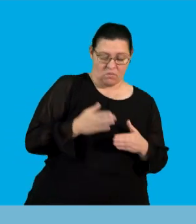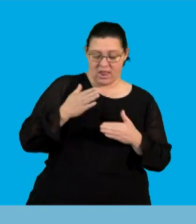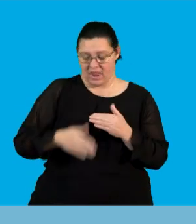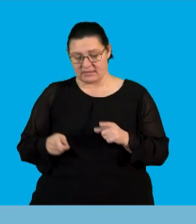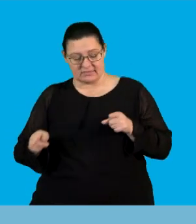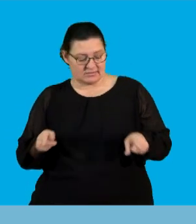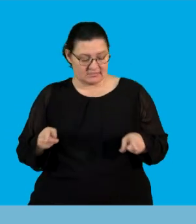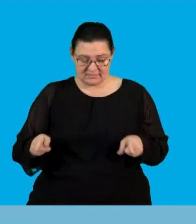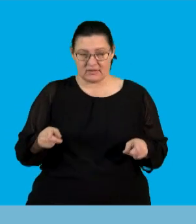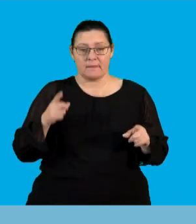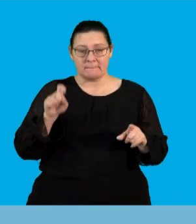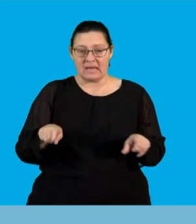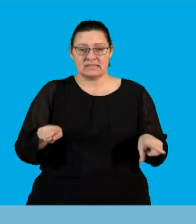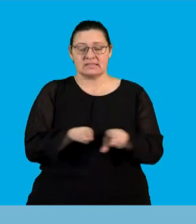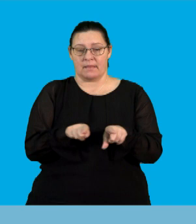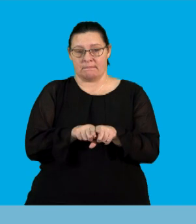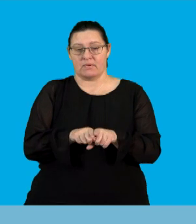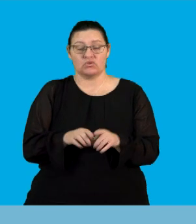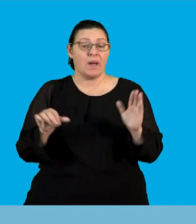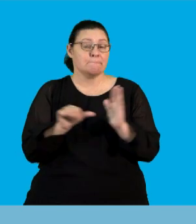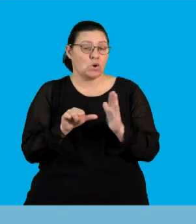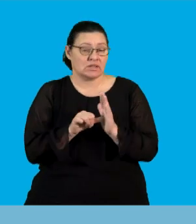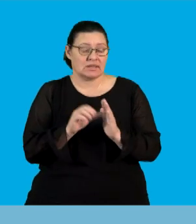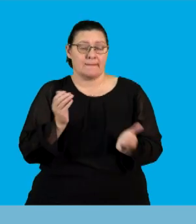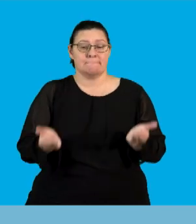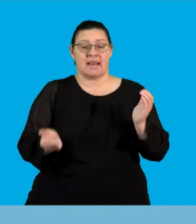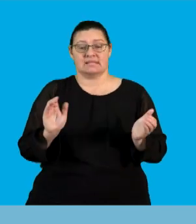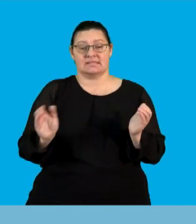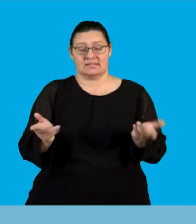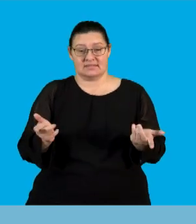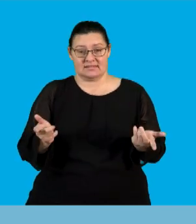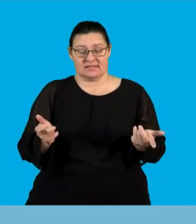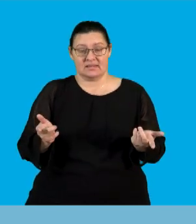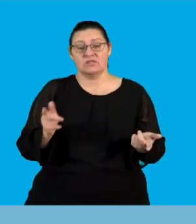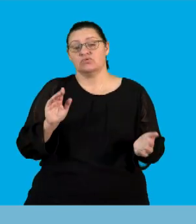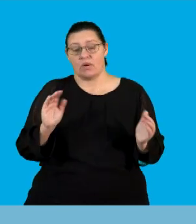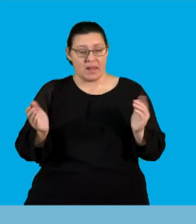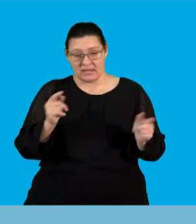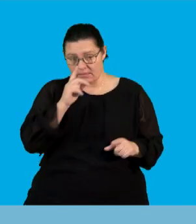with. Now, the most important thing that we need to do right now is to balance the chemical equation.